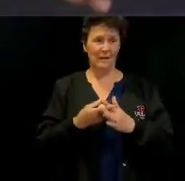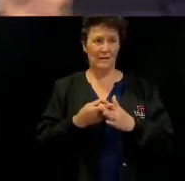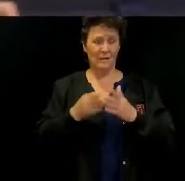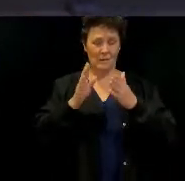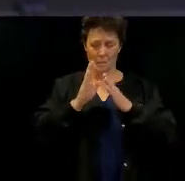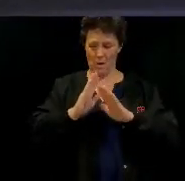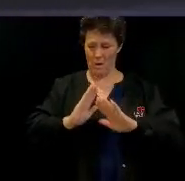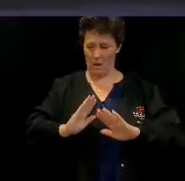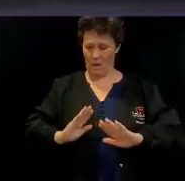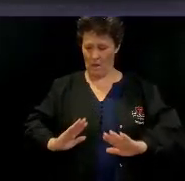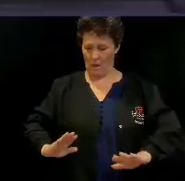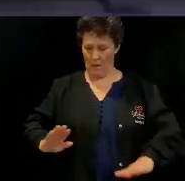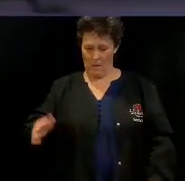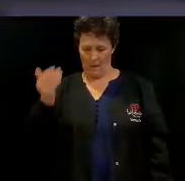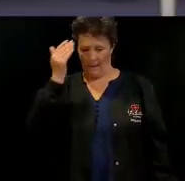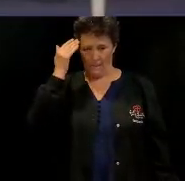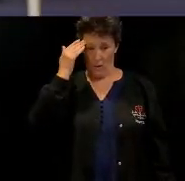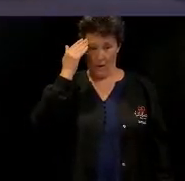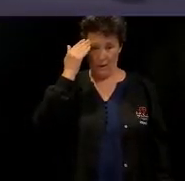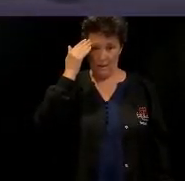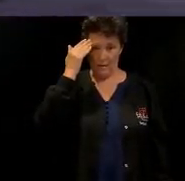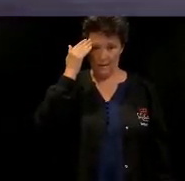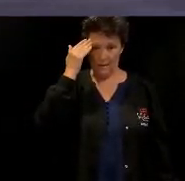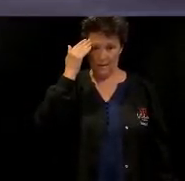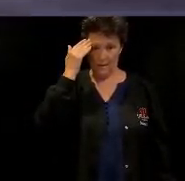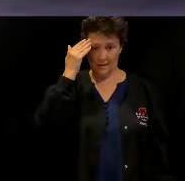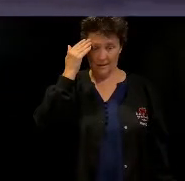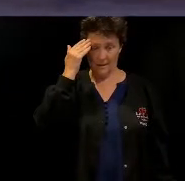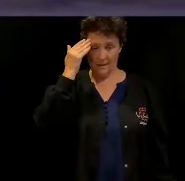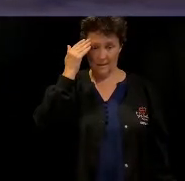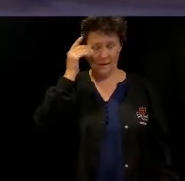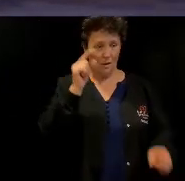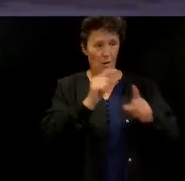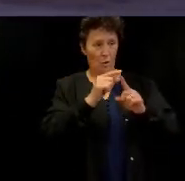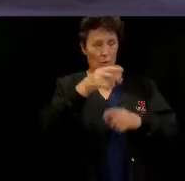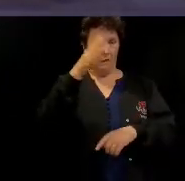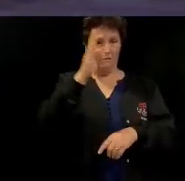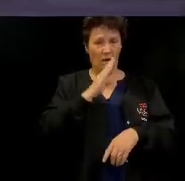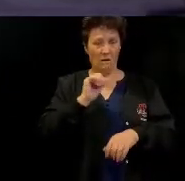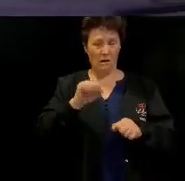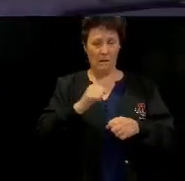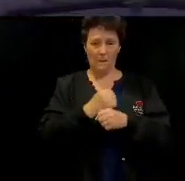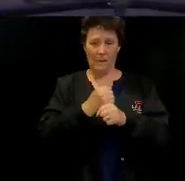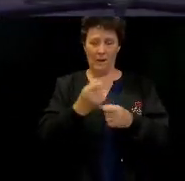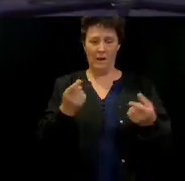my amygdala. I mean, the word of God will do that for us.